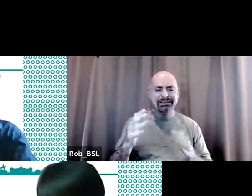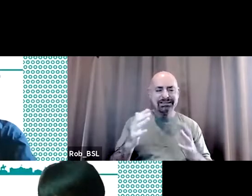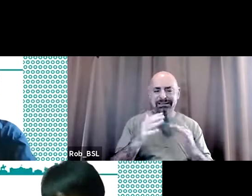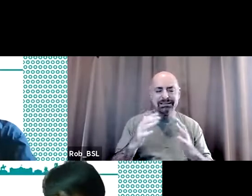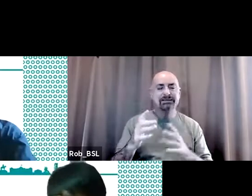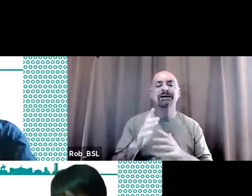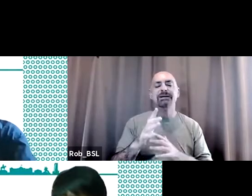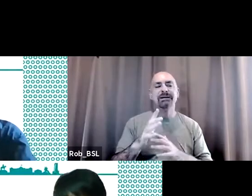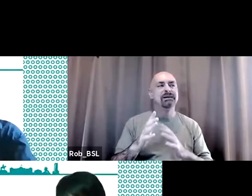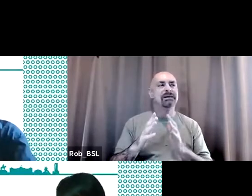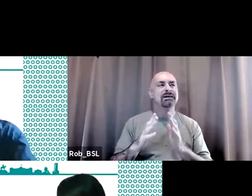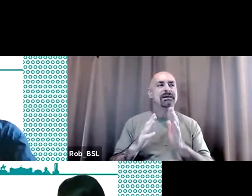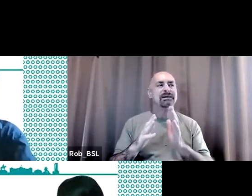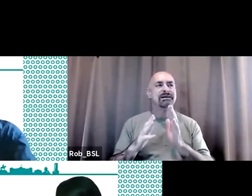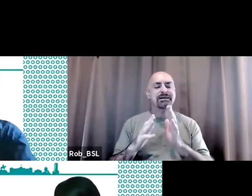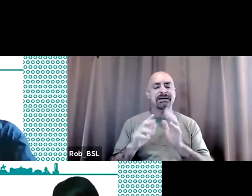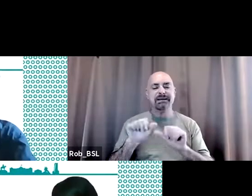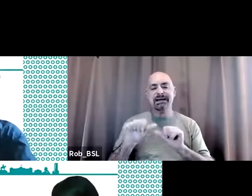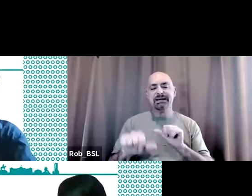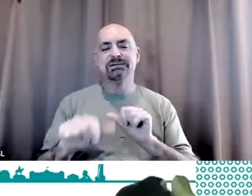from my next respondent, please. Thank you very much.